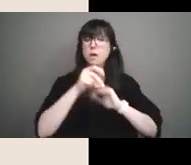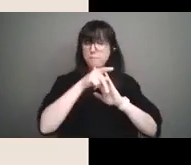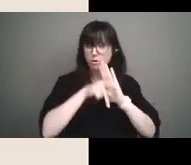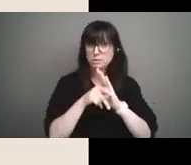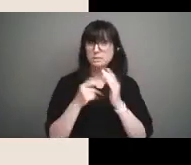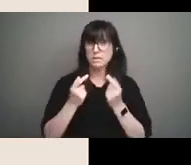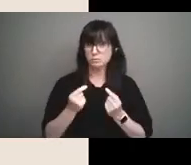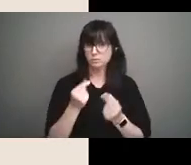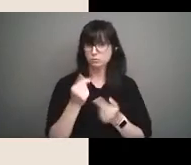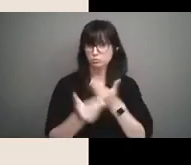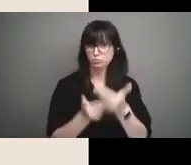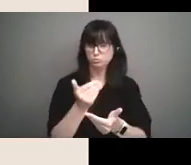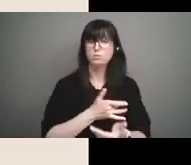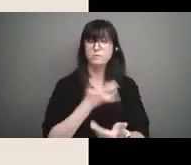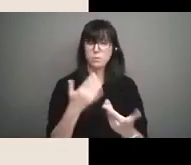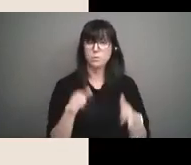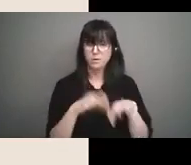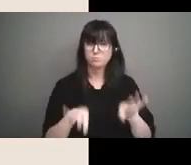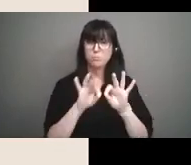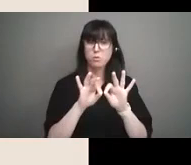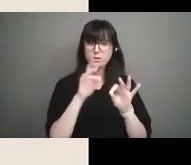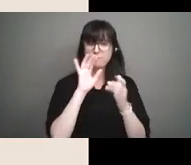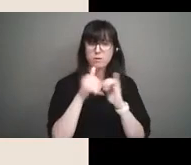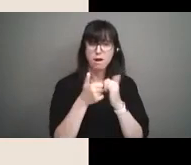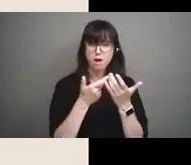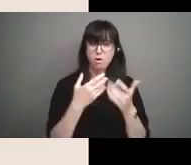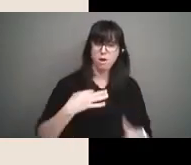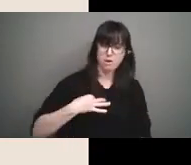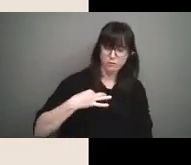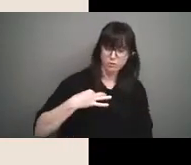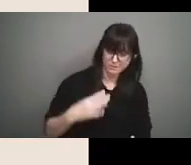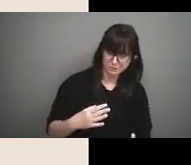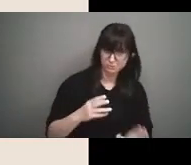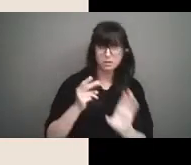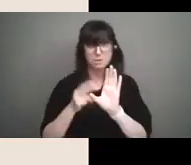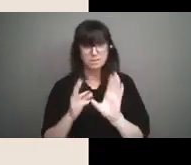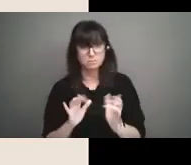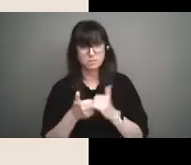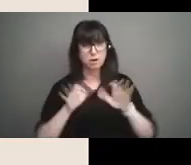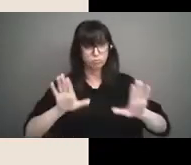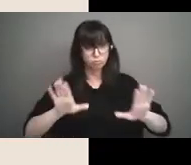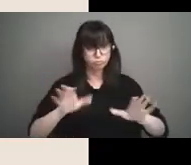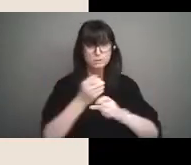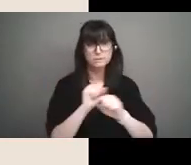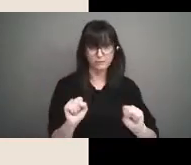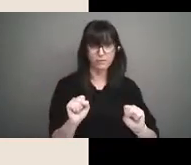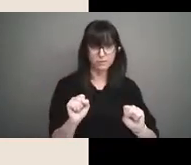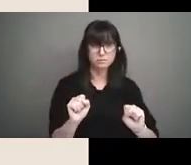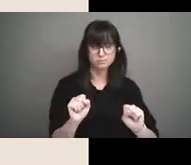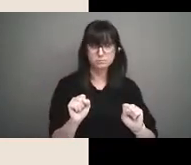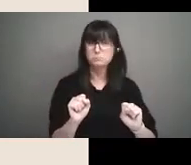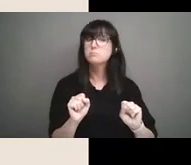that we feel are very important to keeping both the volunteers and the participants safe. Of course, they receive